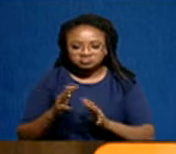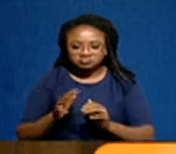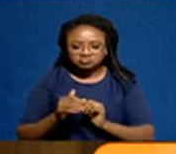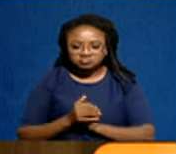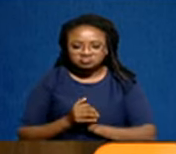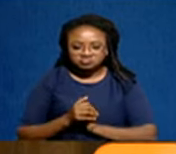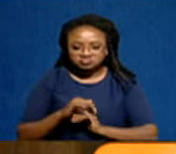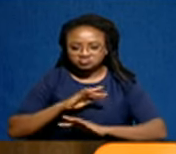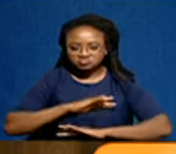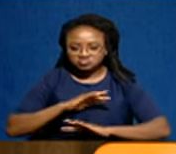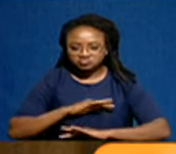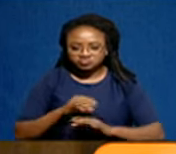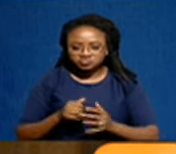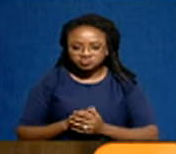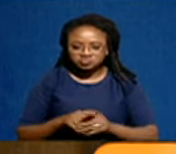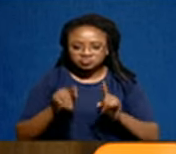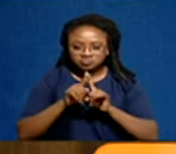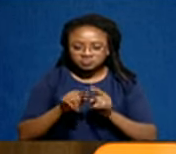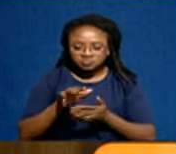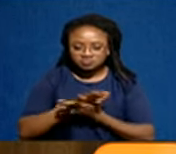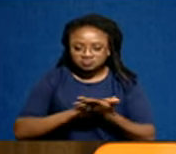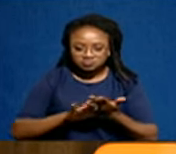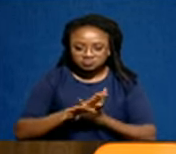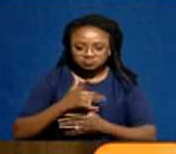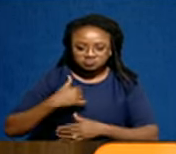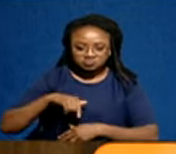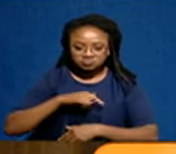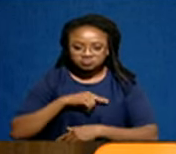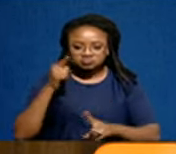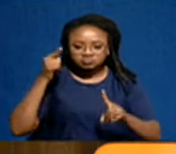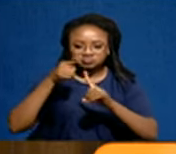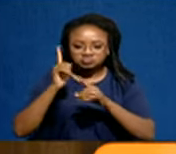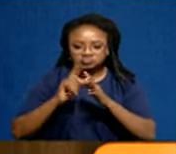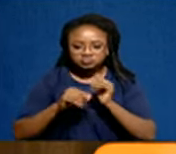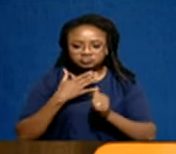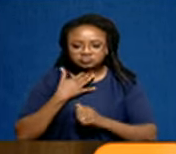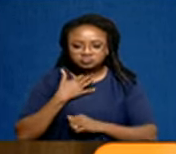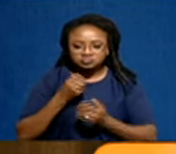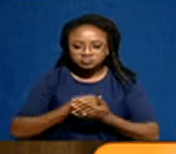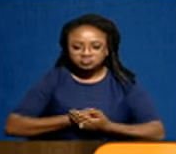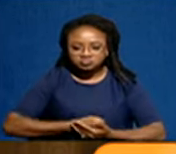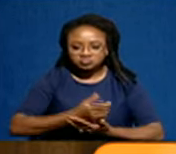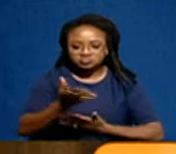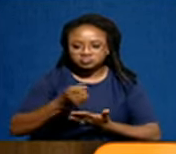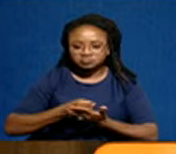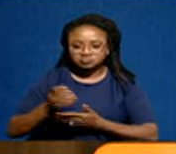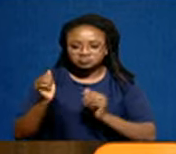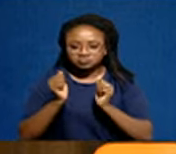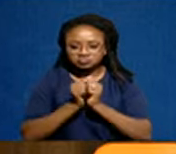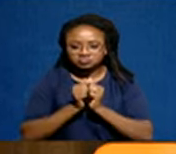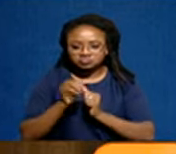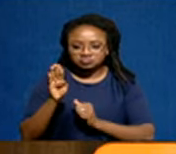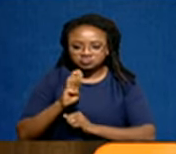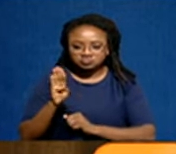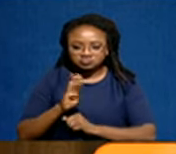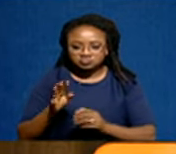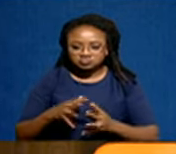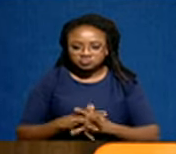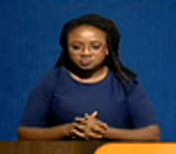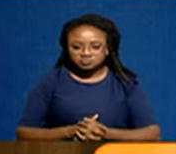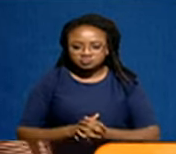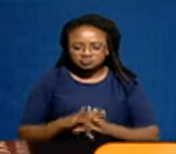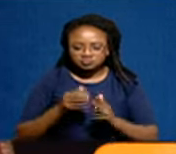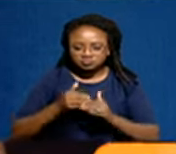seen. We're basically looking to disburse at least about 10 billion under this space in the next